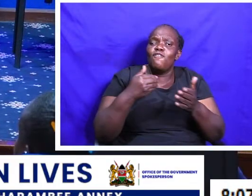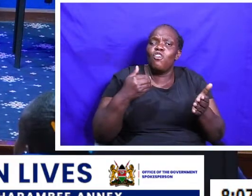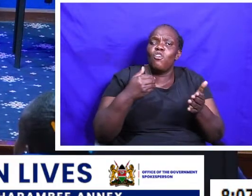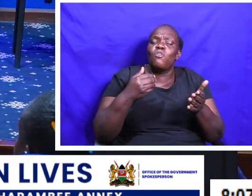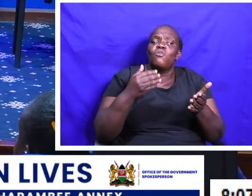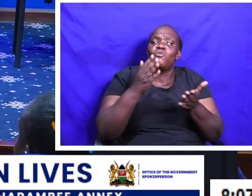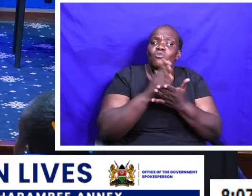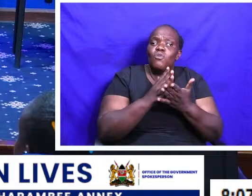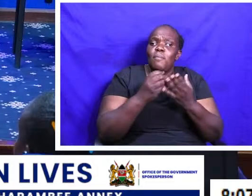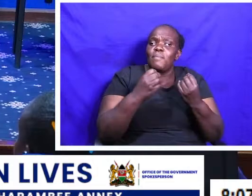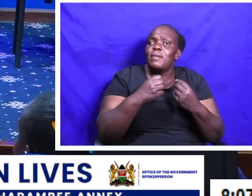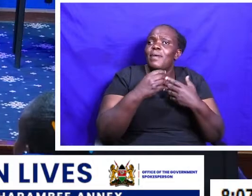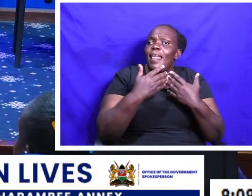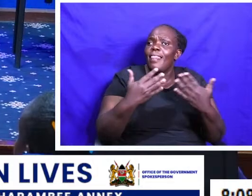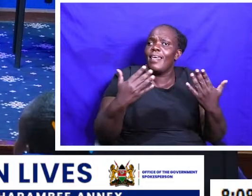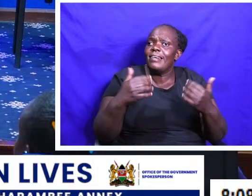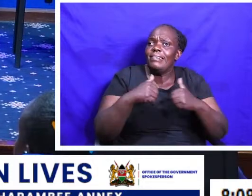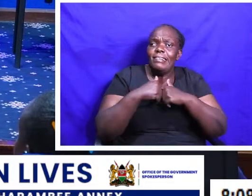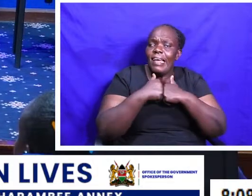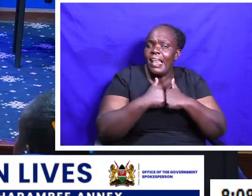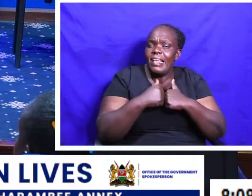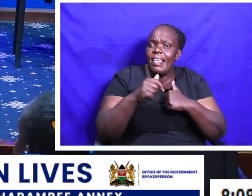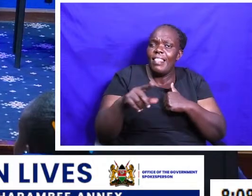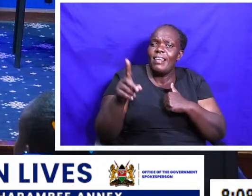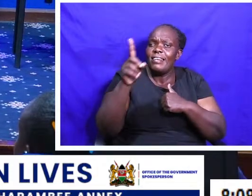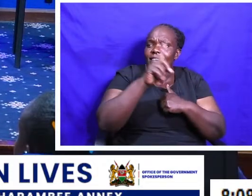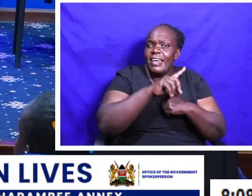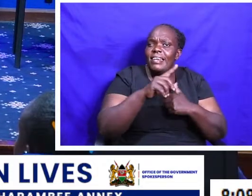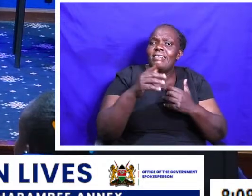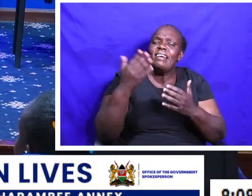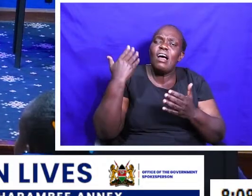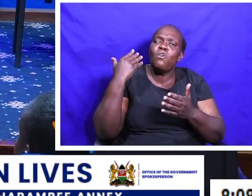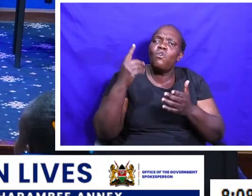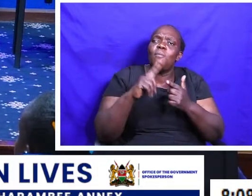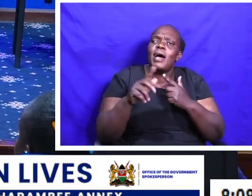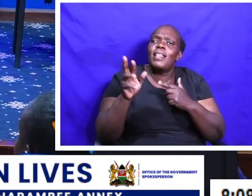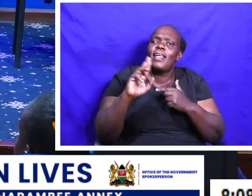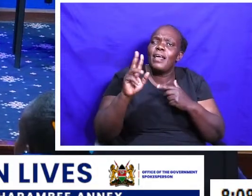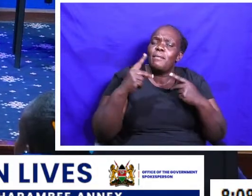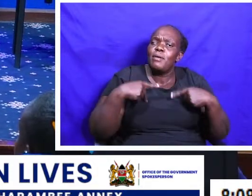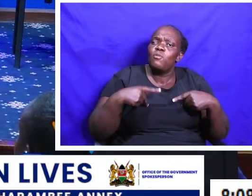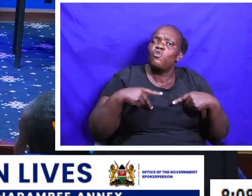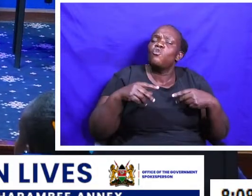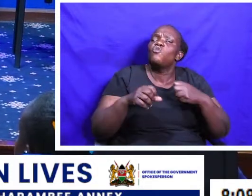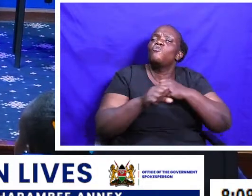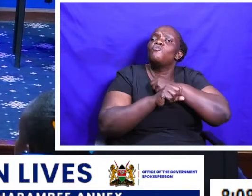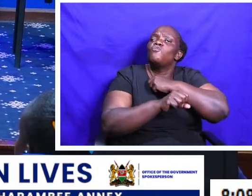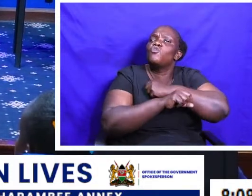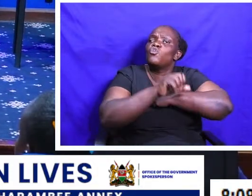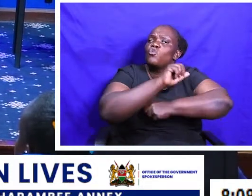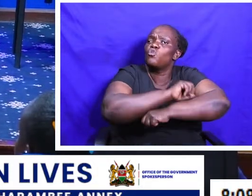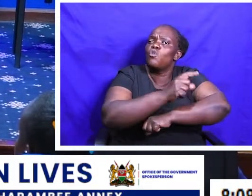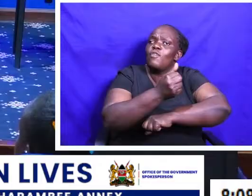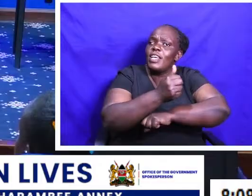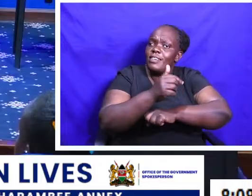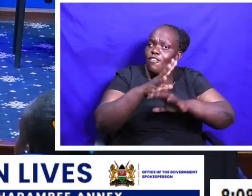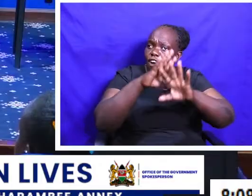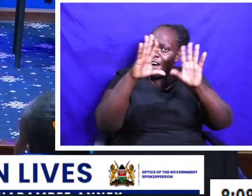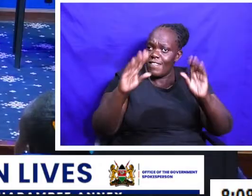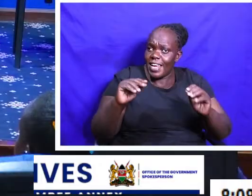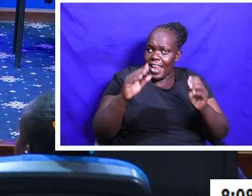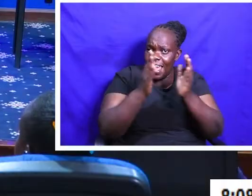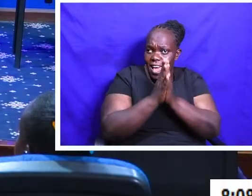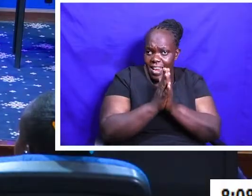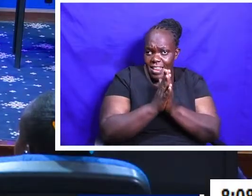they were competing anyway. The Americans give this, the Russians give that, but the Russians did full scholarships for Africans, and